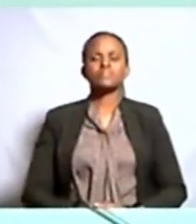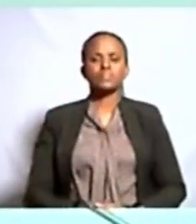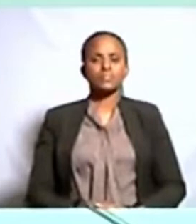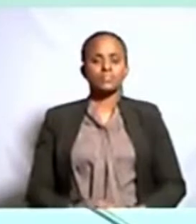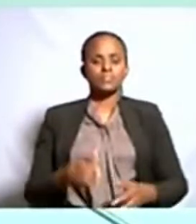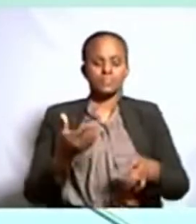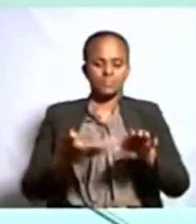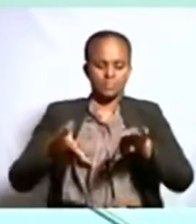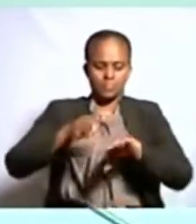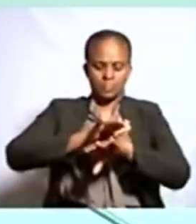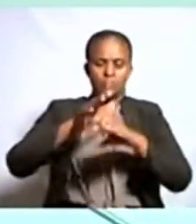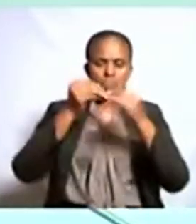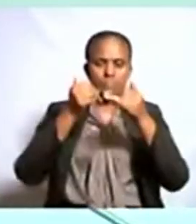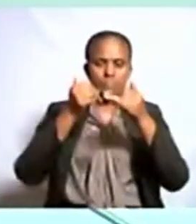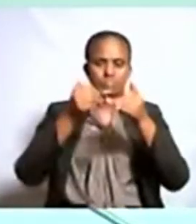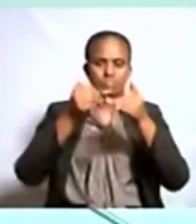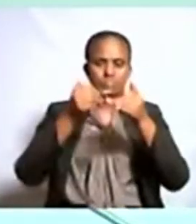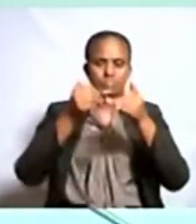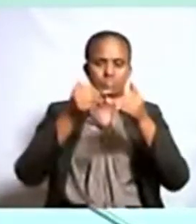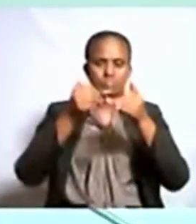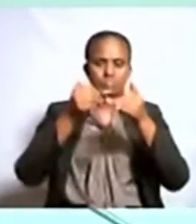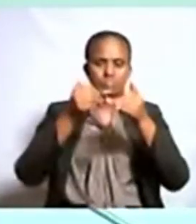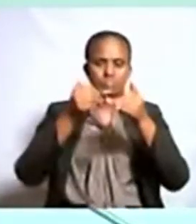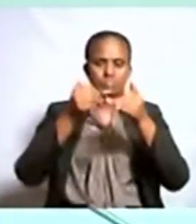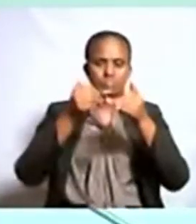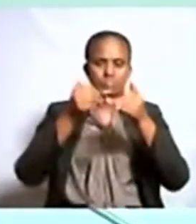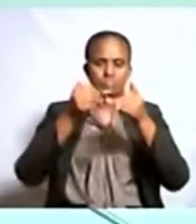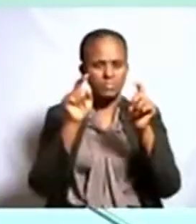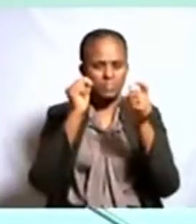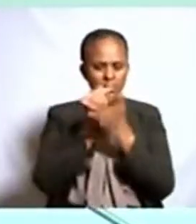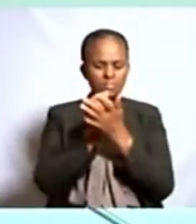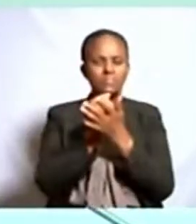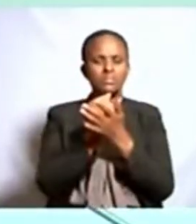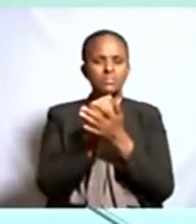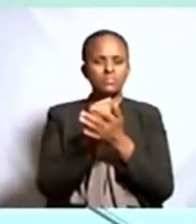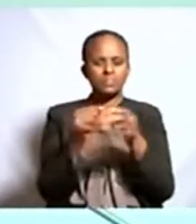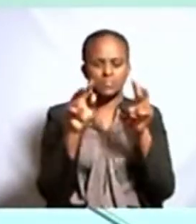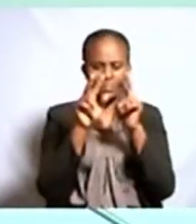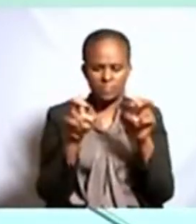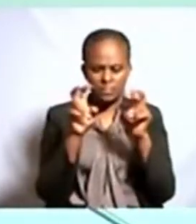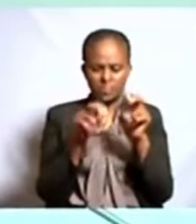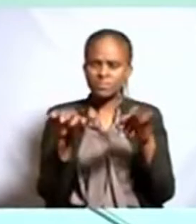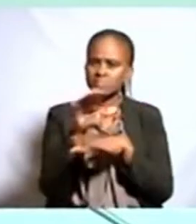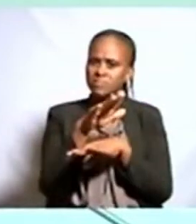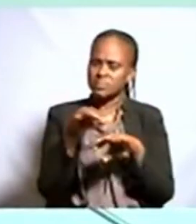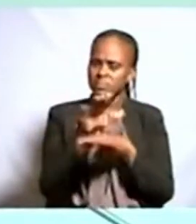Cover bidding. According to the Certified Fraud Examiner's Manual, overbidding